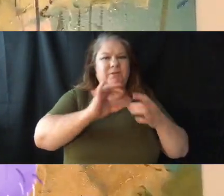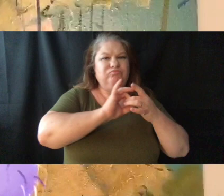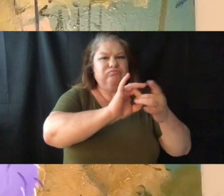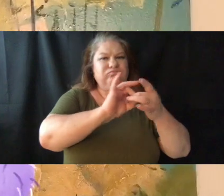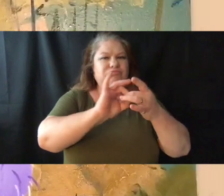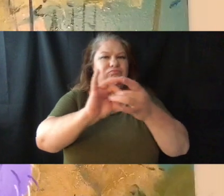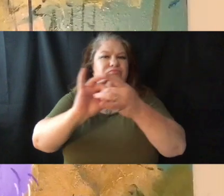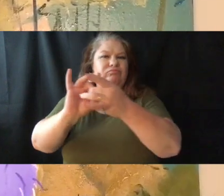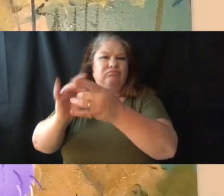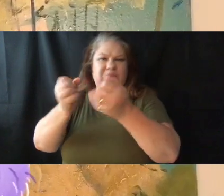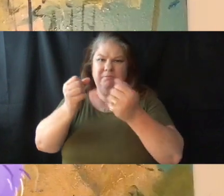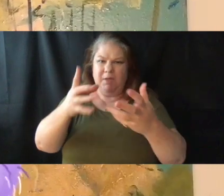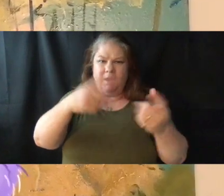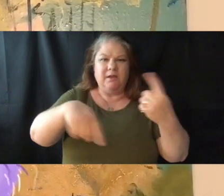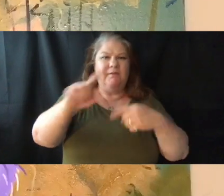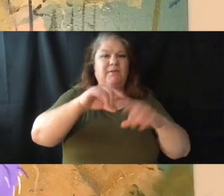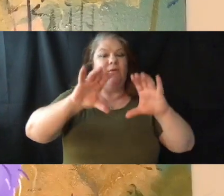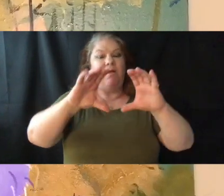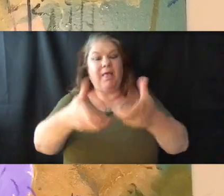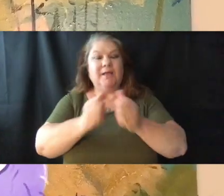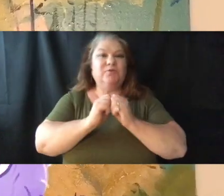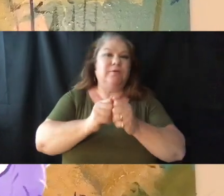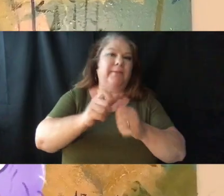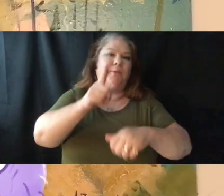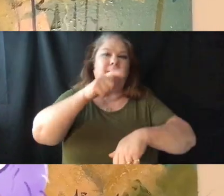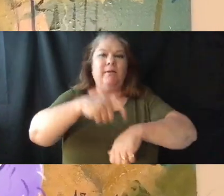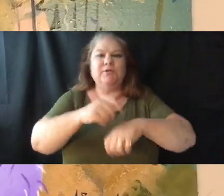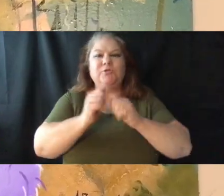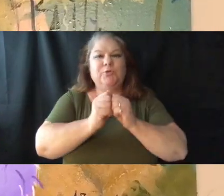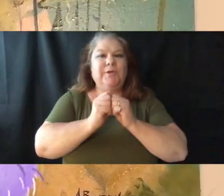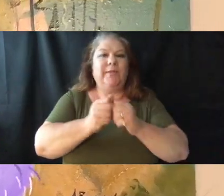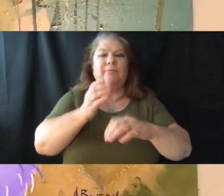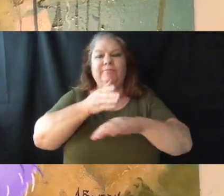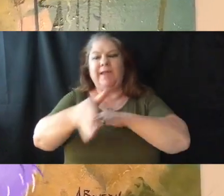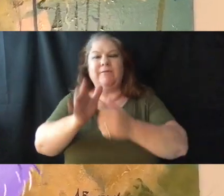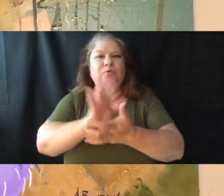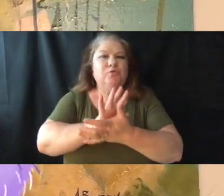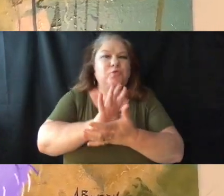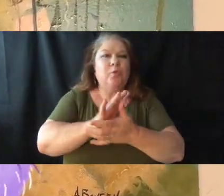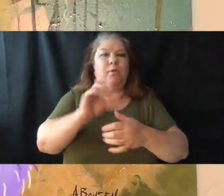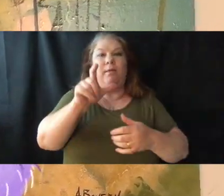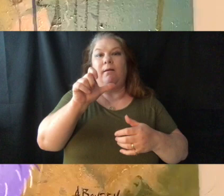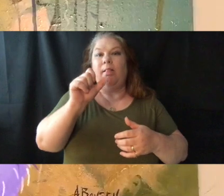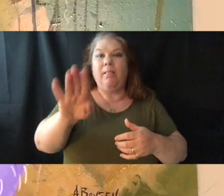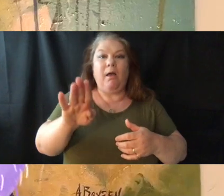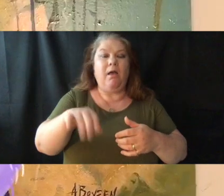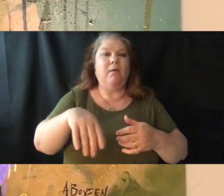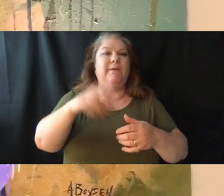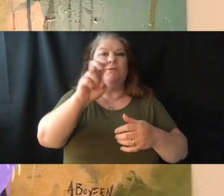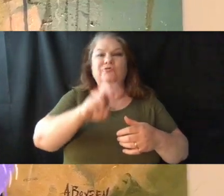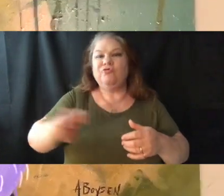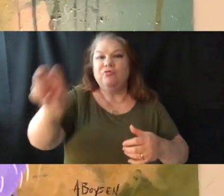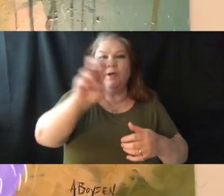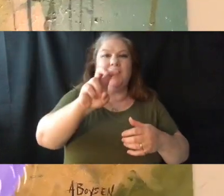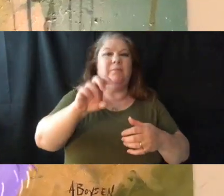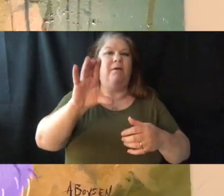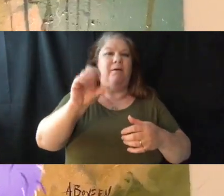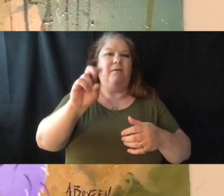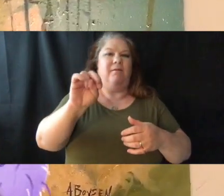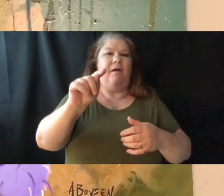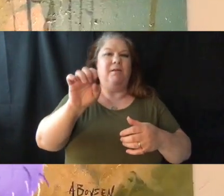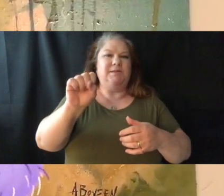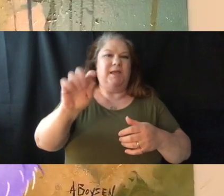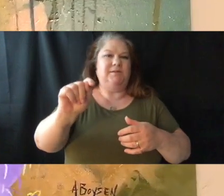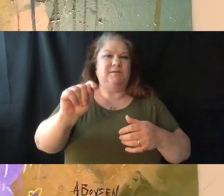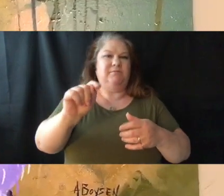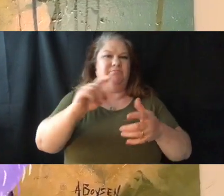feel connected to so many of you. We've spent class times, lunch times, after school times, club times, trip